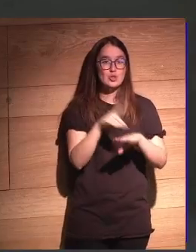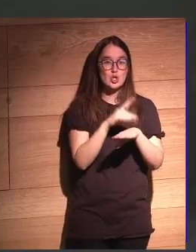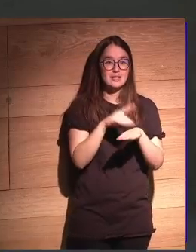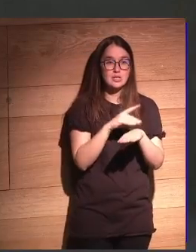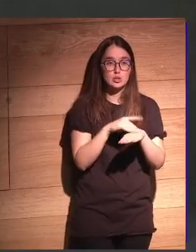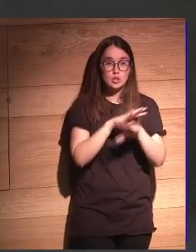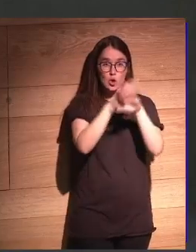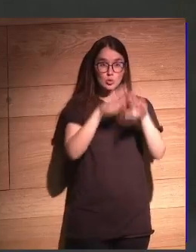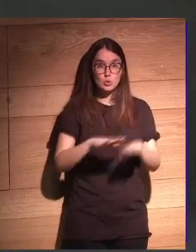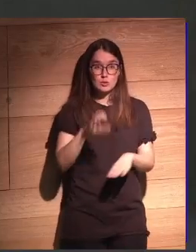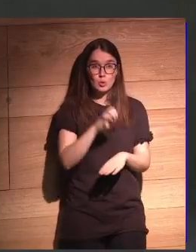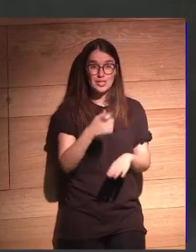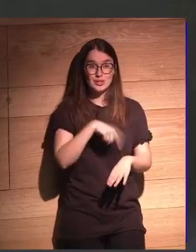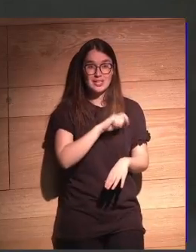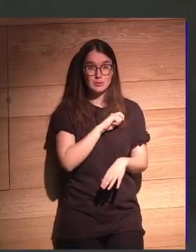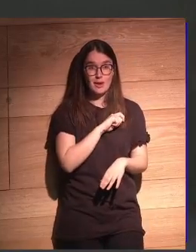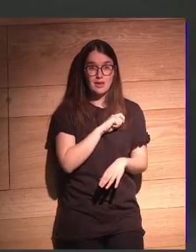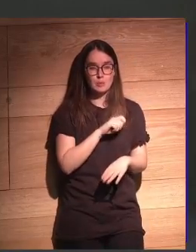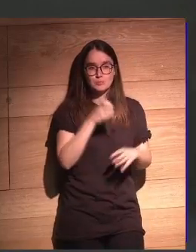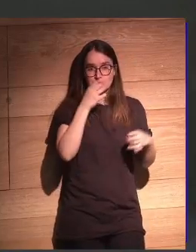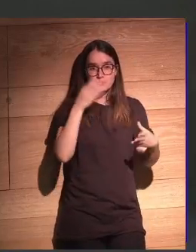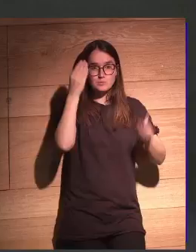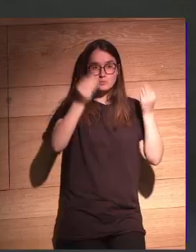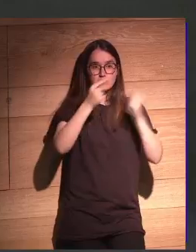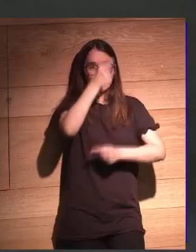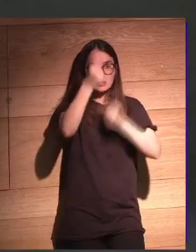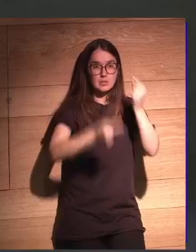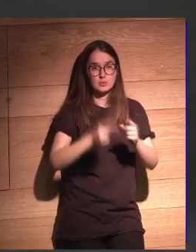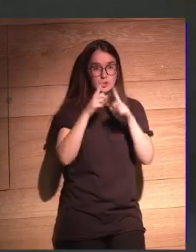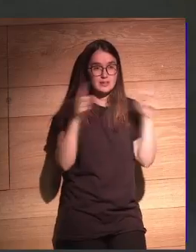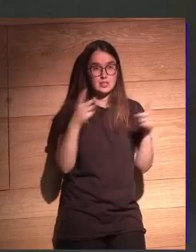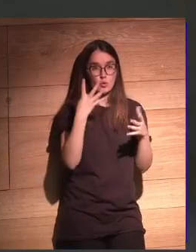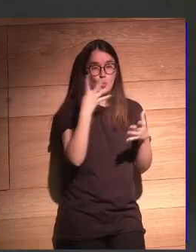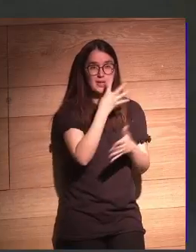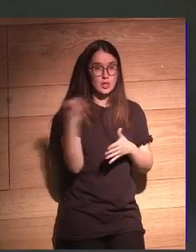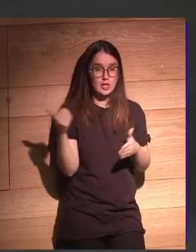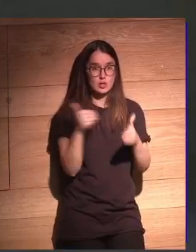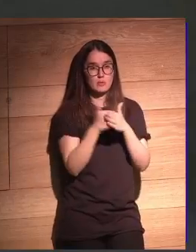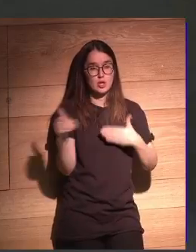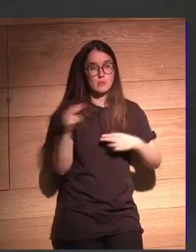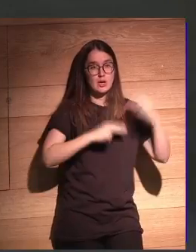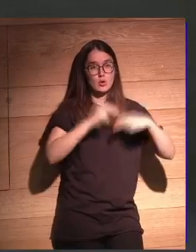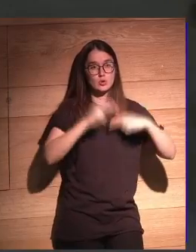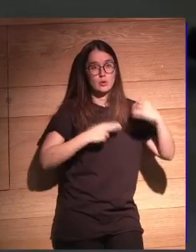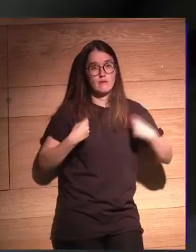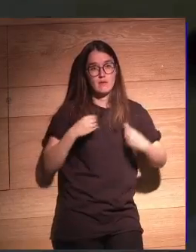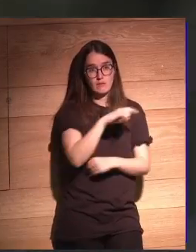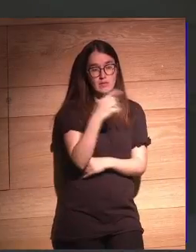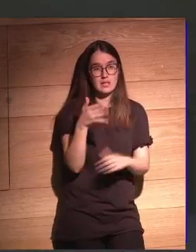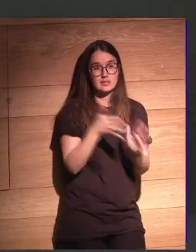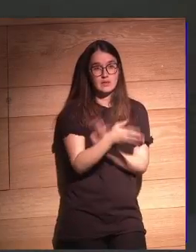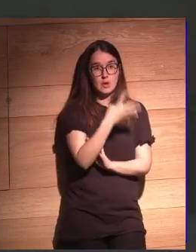houses a year, that's not enough. And we see the records of the past years in Spain. I think the budget for this year